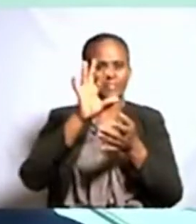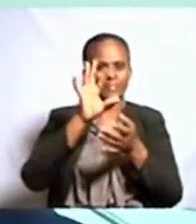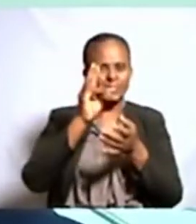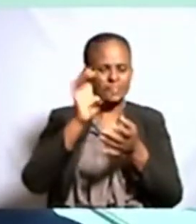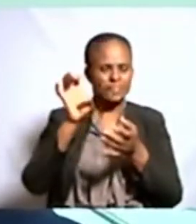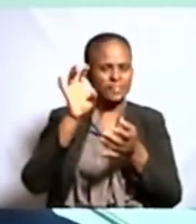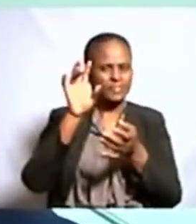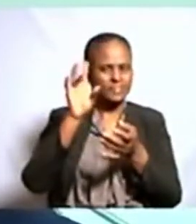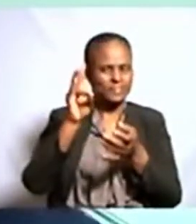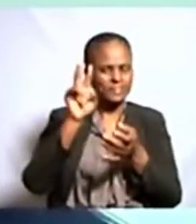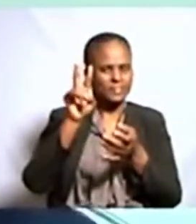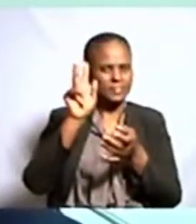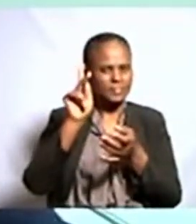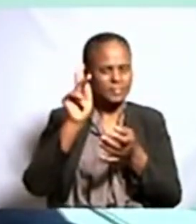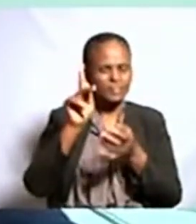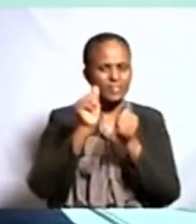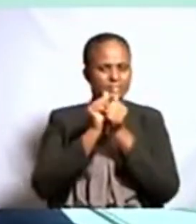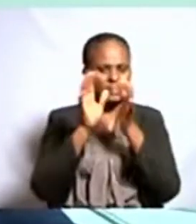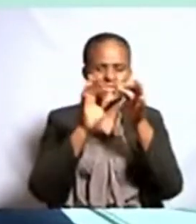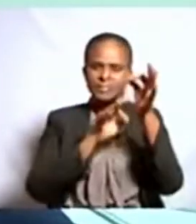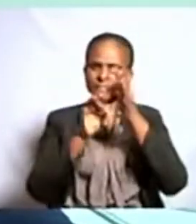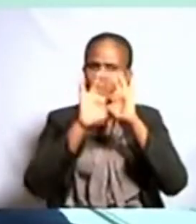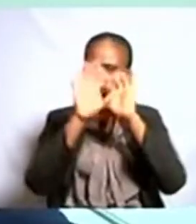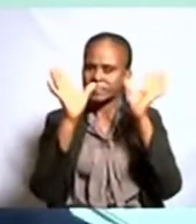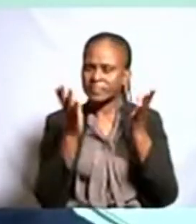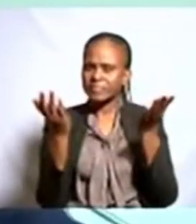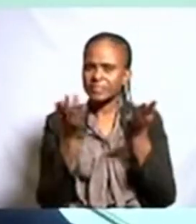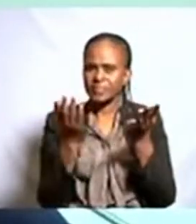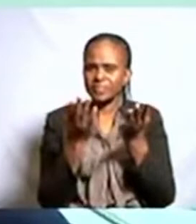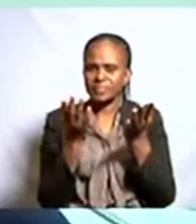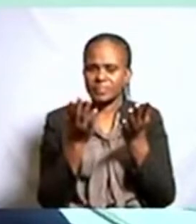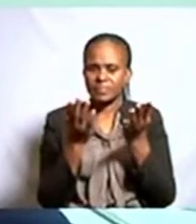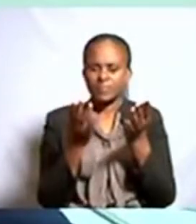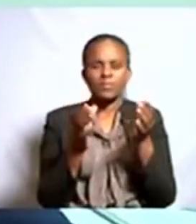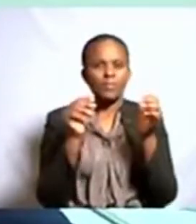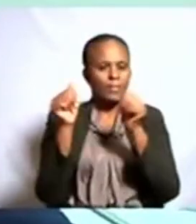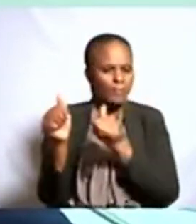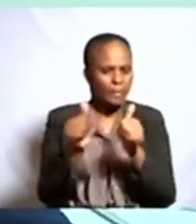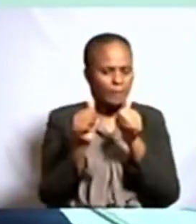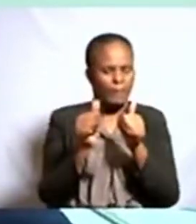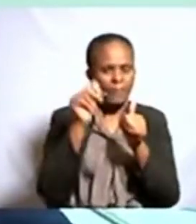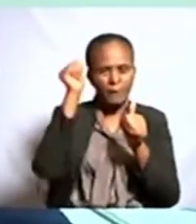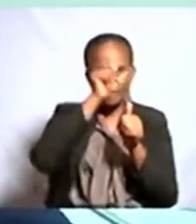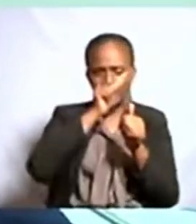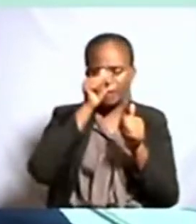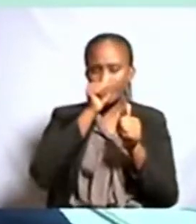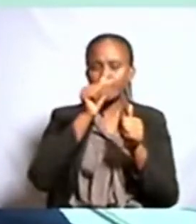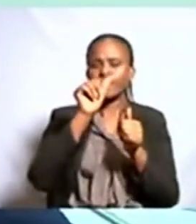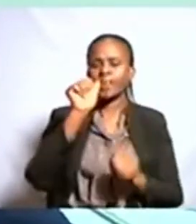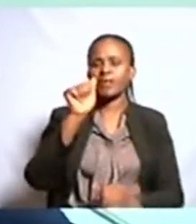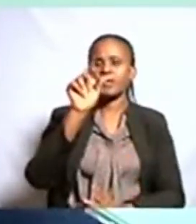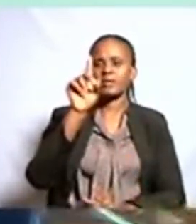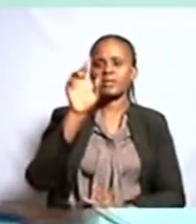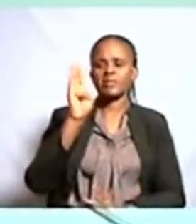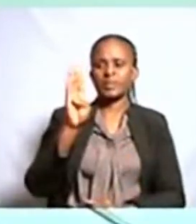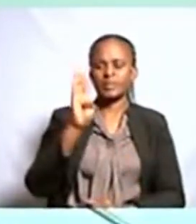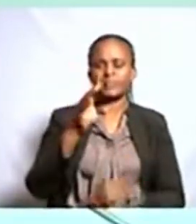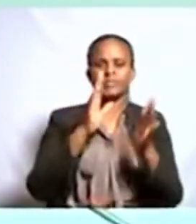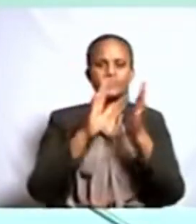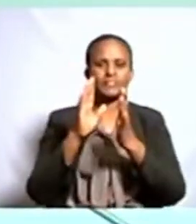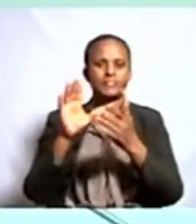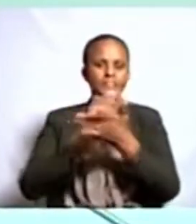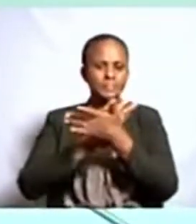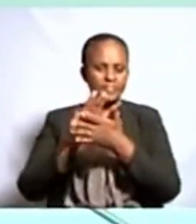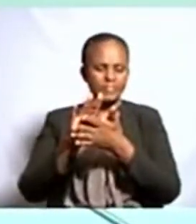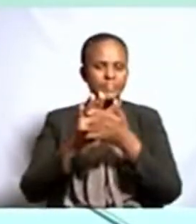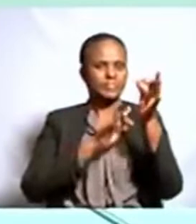972,972 kwacha without justification. Controlling officer's response, corrective action, the African Development Bank cleared the procurement plan, which